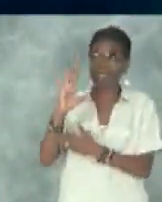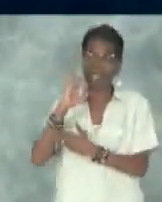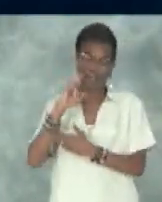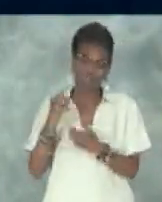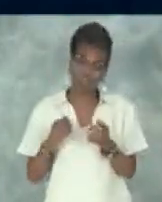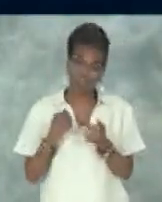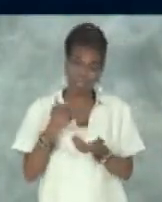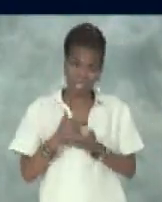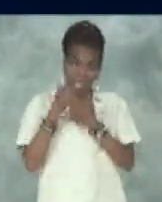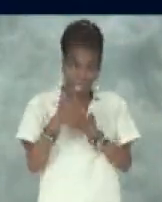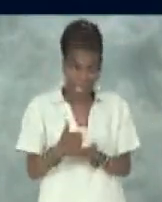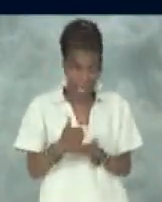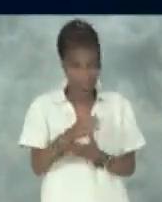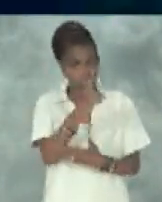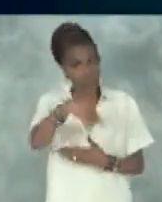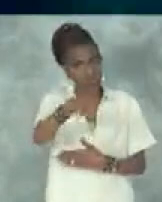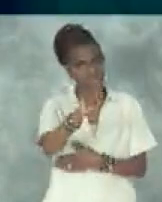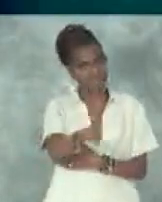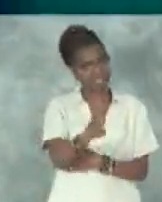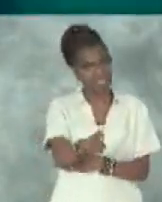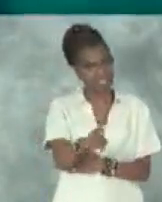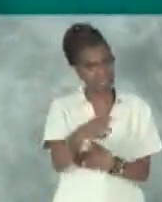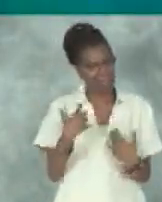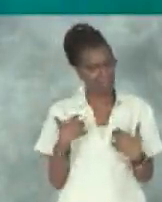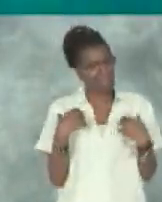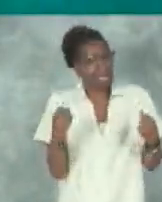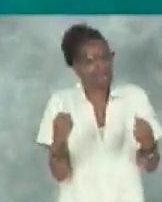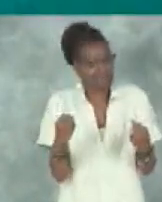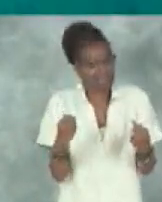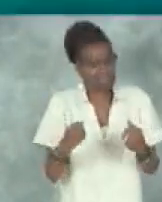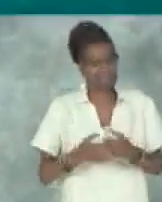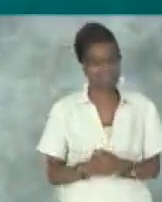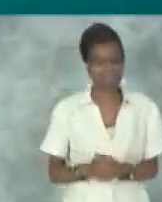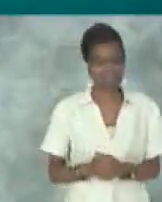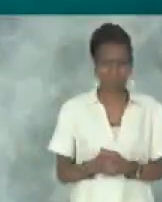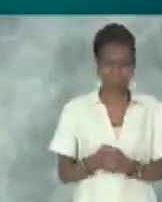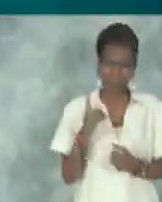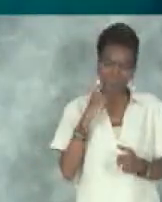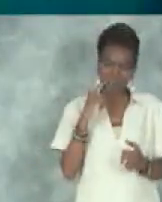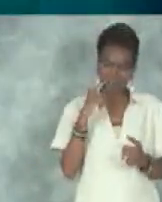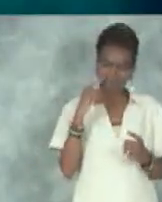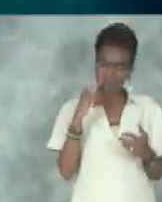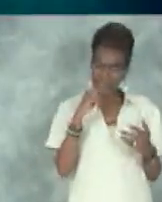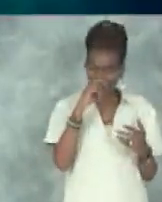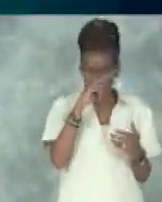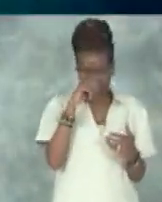In fact, you know, the beauty of a Christian. I'm going to get in trouble, but I'm going to go on there.